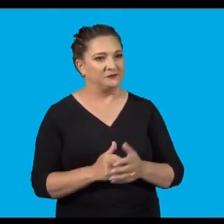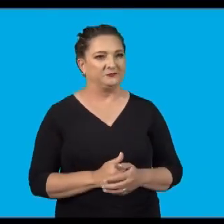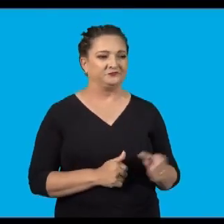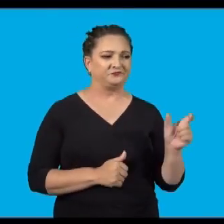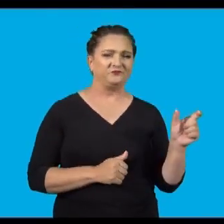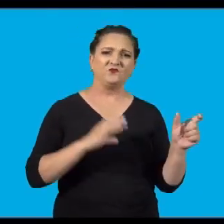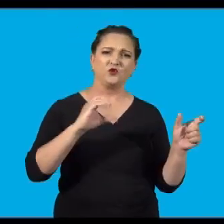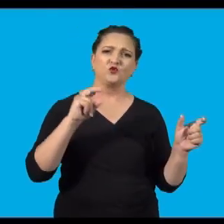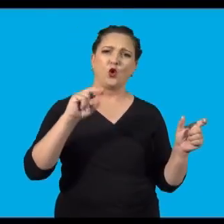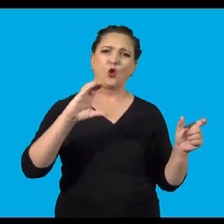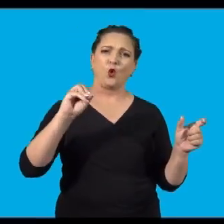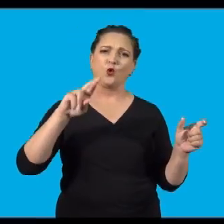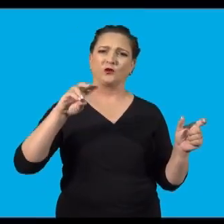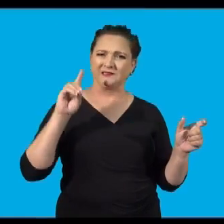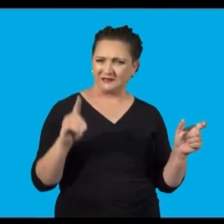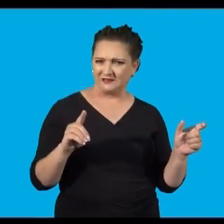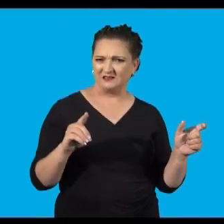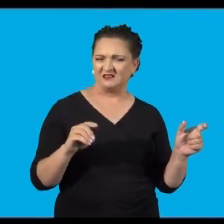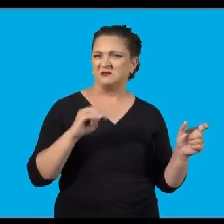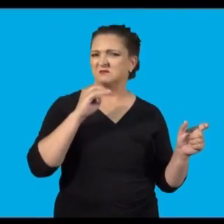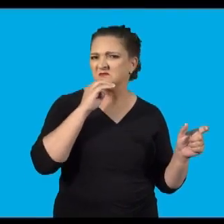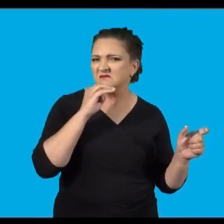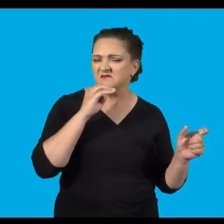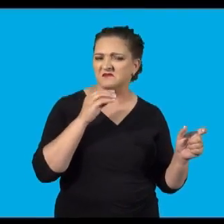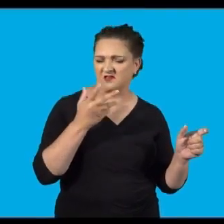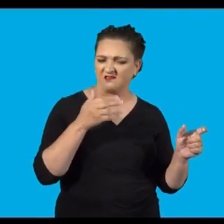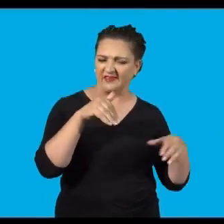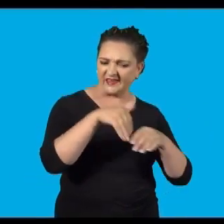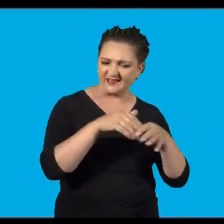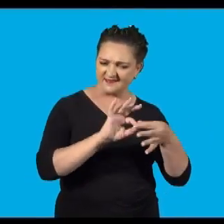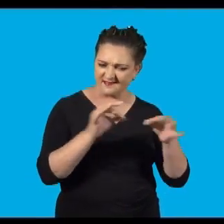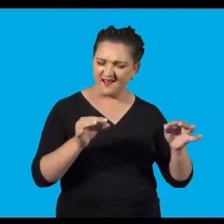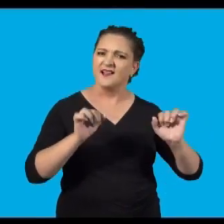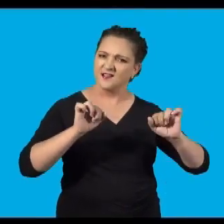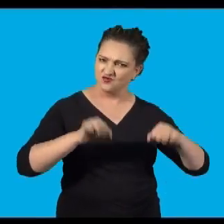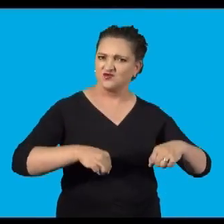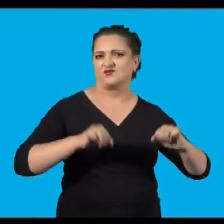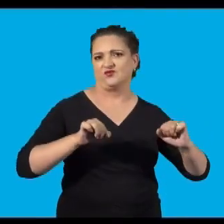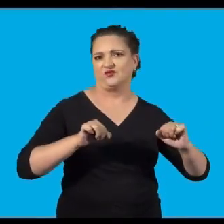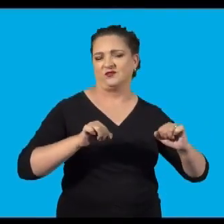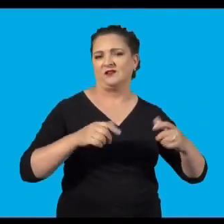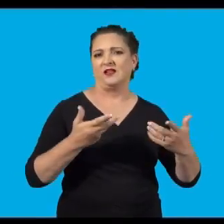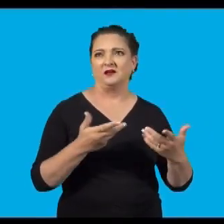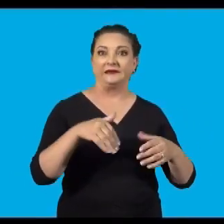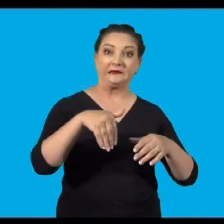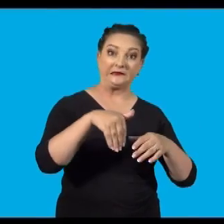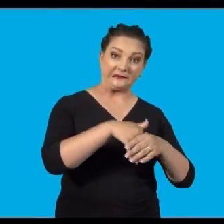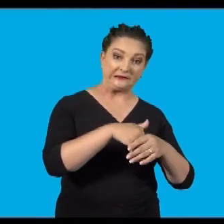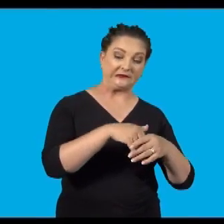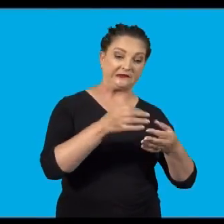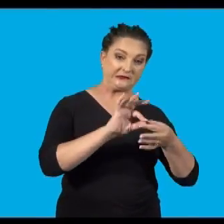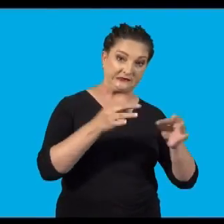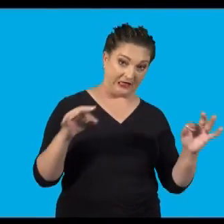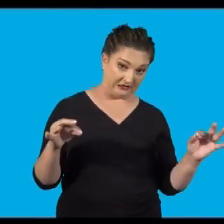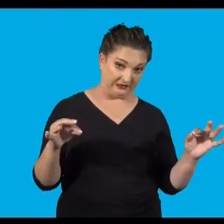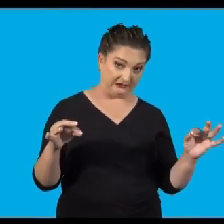Okay. Concord is the need for grammatical agreement between the different parts of speech in a sentence.